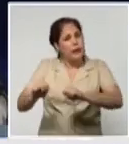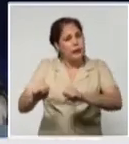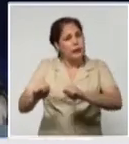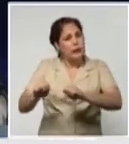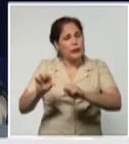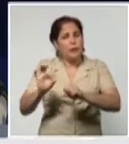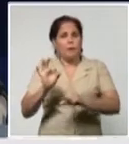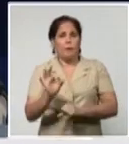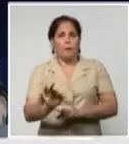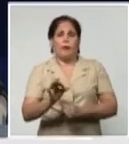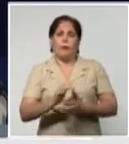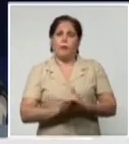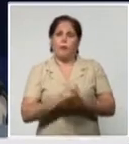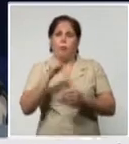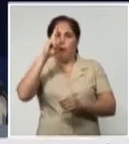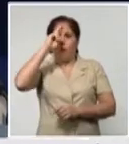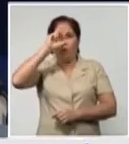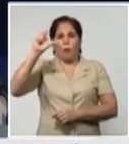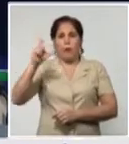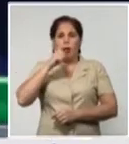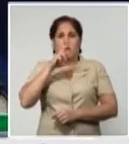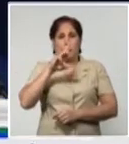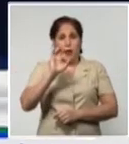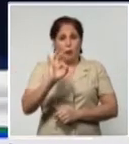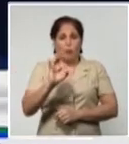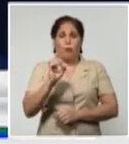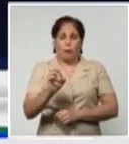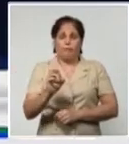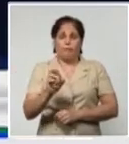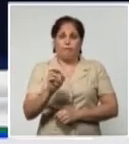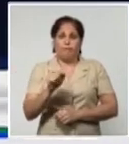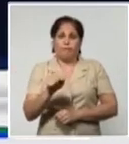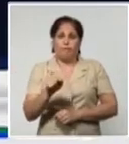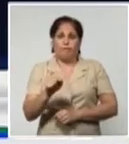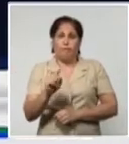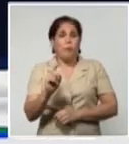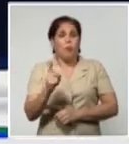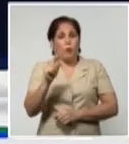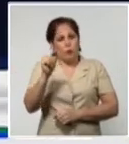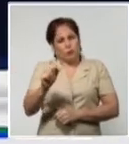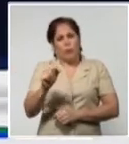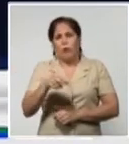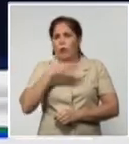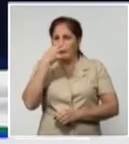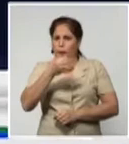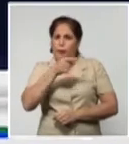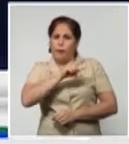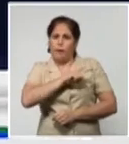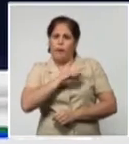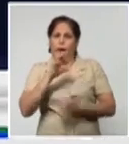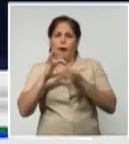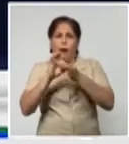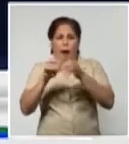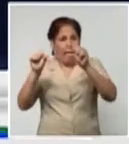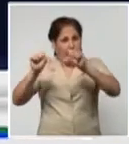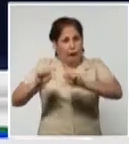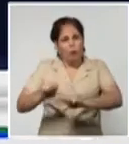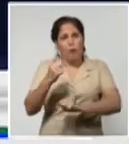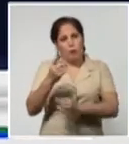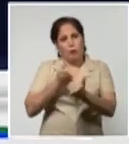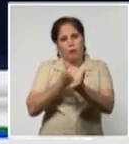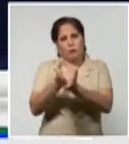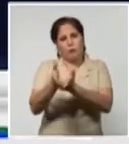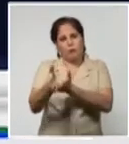critical condition admitted to the Salvador in the hospital. The same patient reported in previous